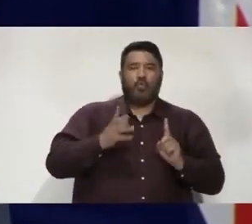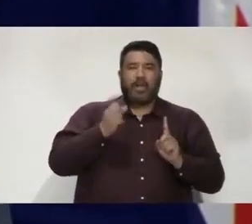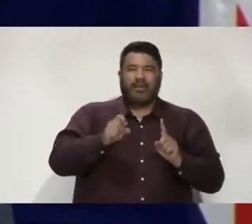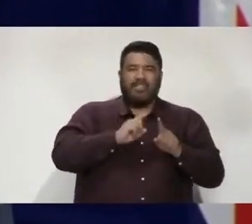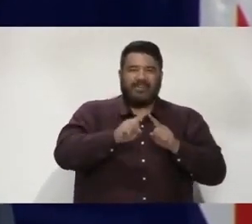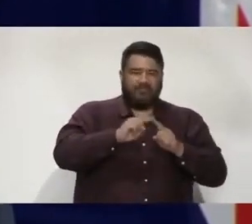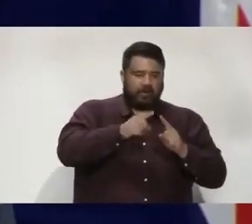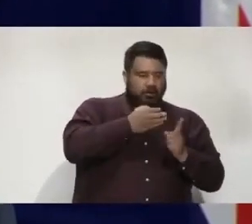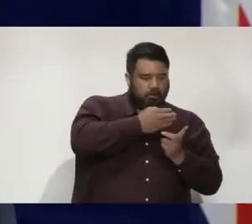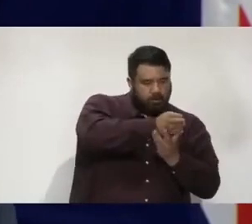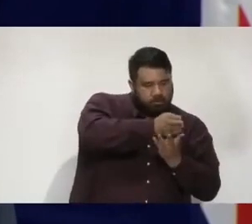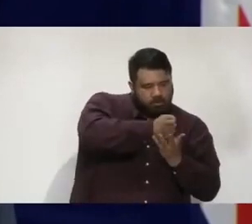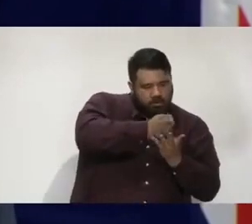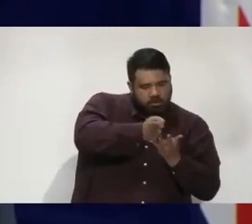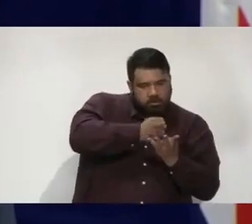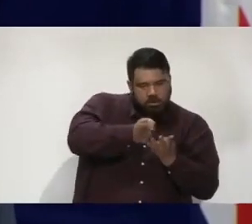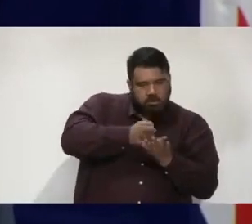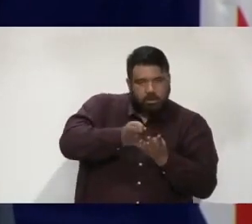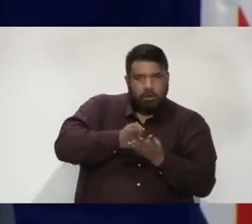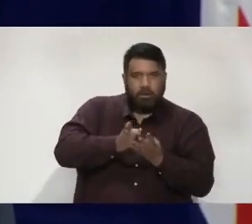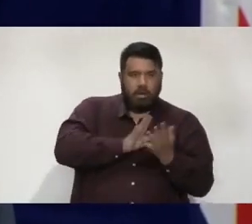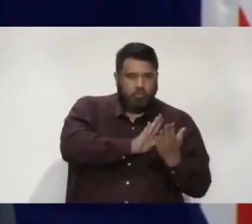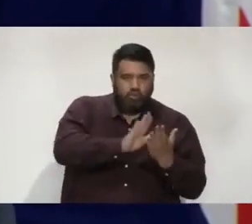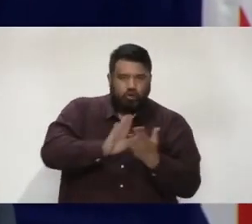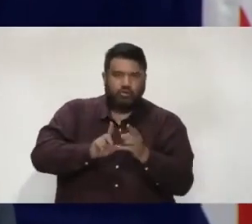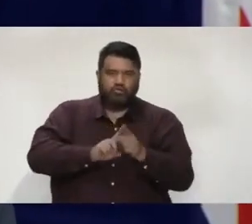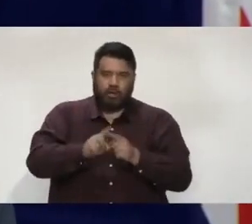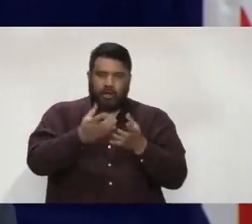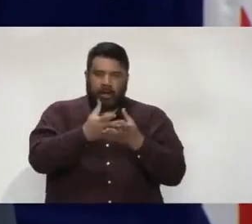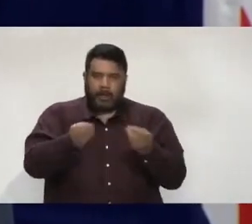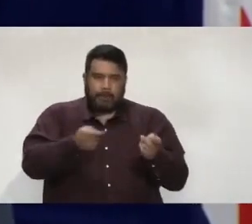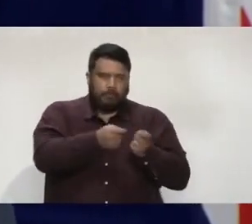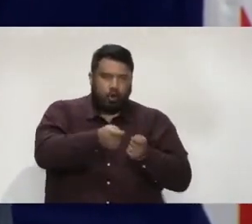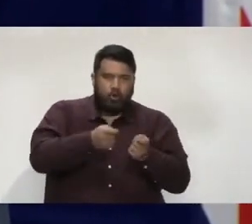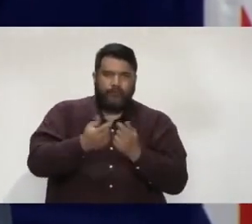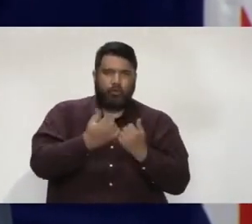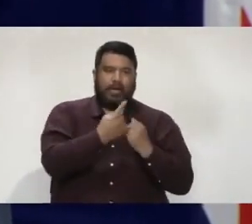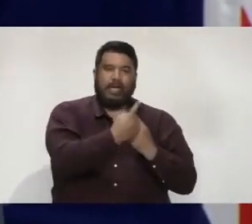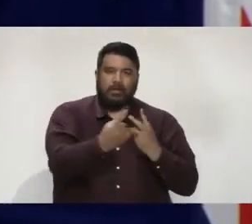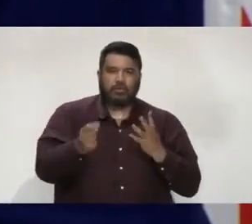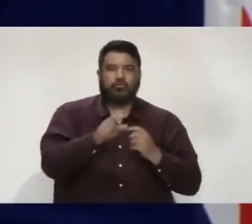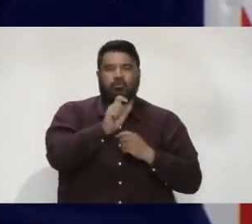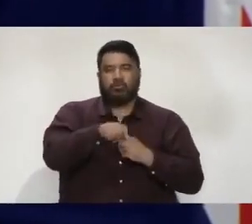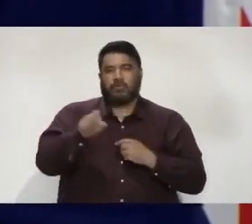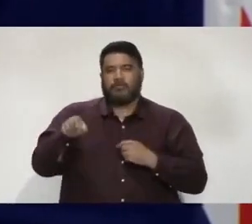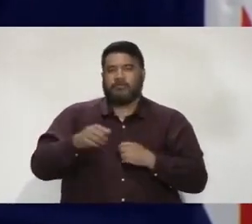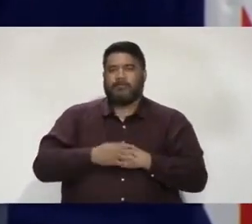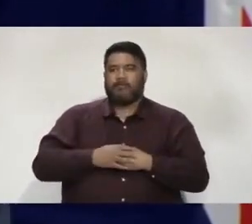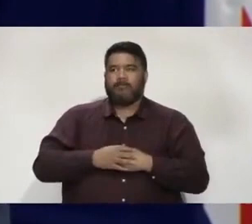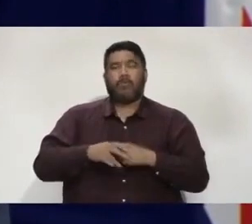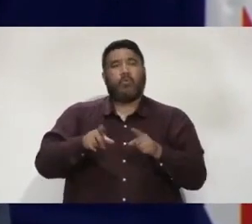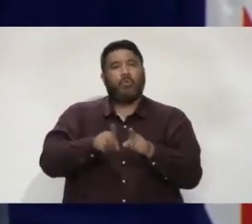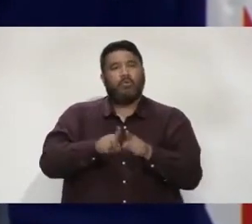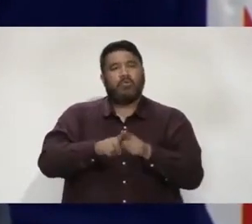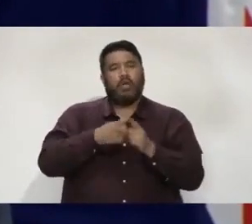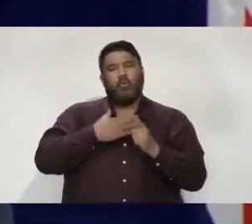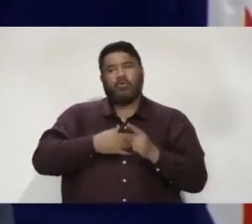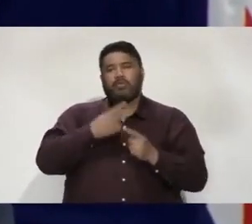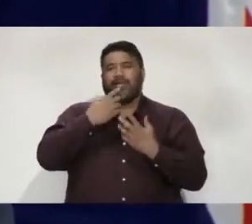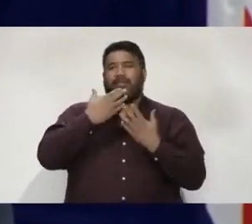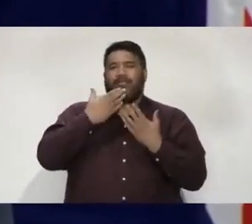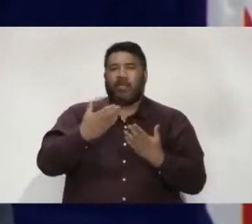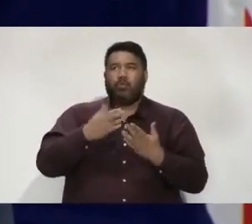and you've heard us talk about the different defence layers over time about how to try and deal with it. You know, can I just acknowledge the tremendous work in